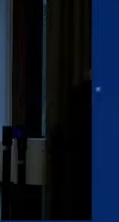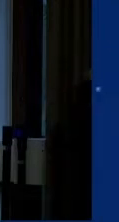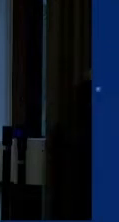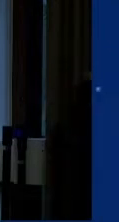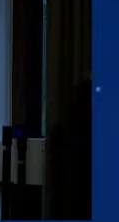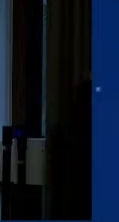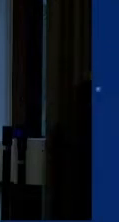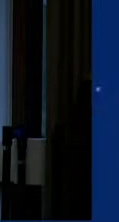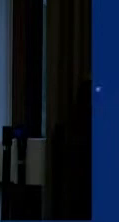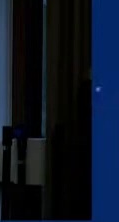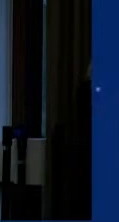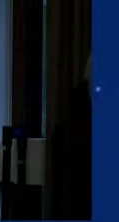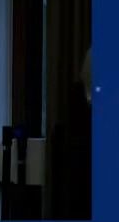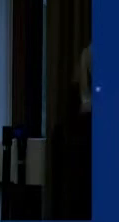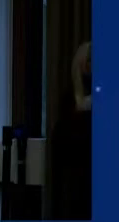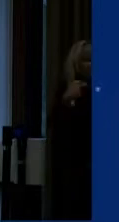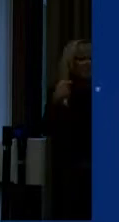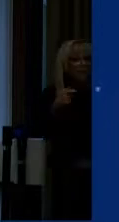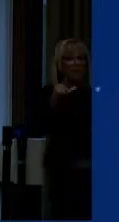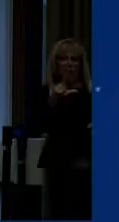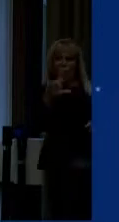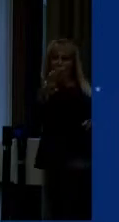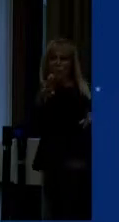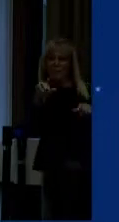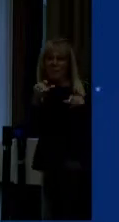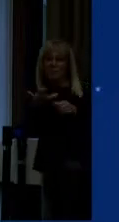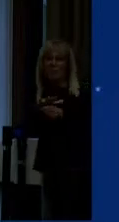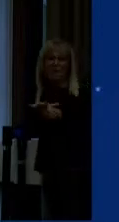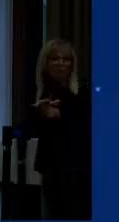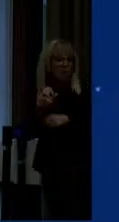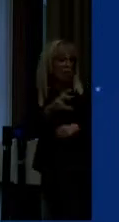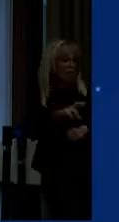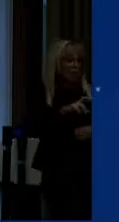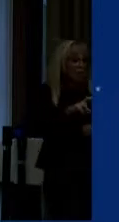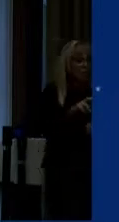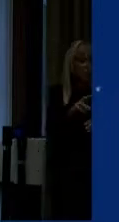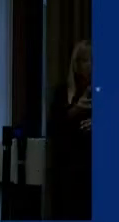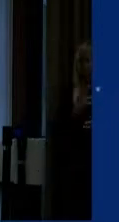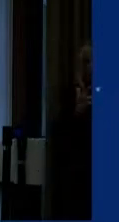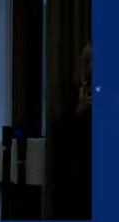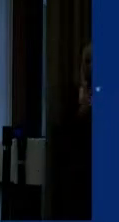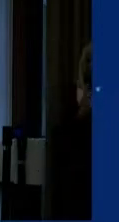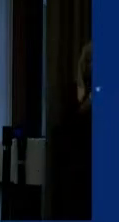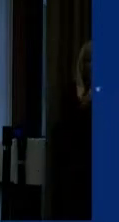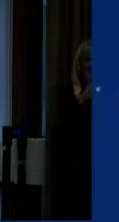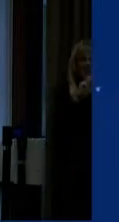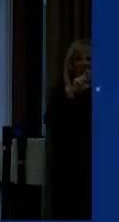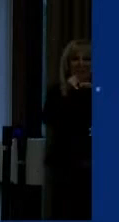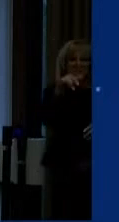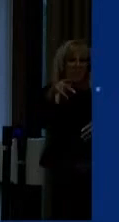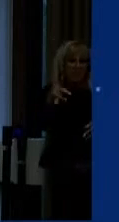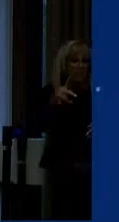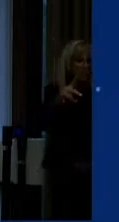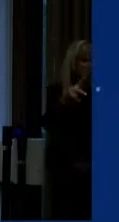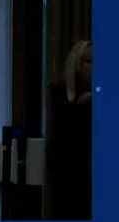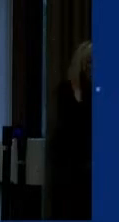in the student is coming from Long Beach area for from West Islip area.